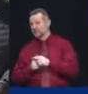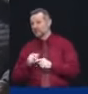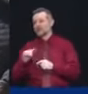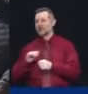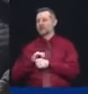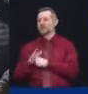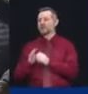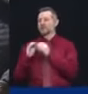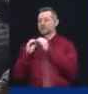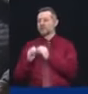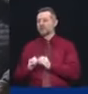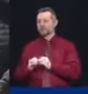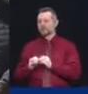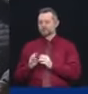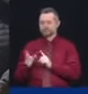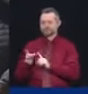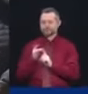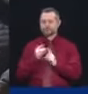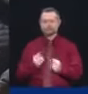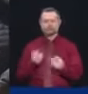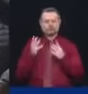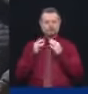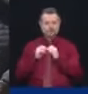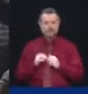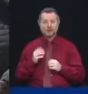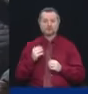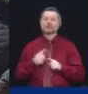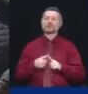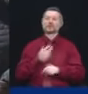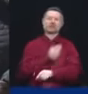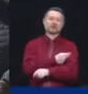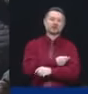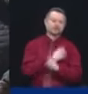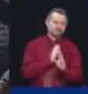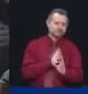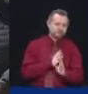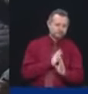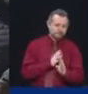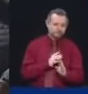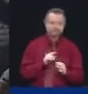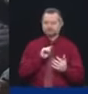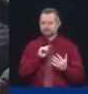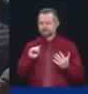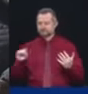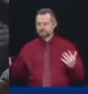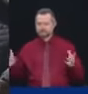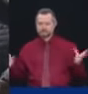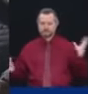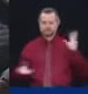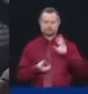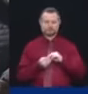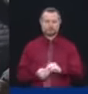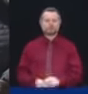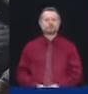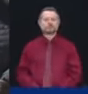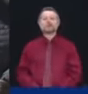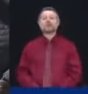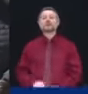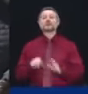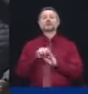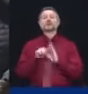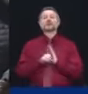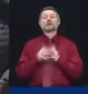COVID positivity and the vaccination progress for COVID. The statewide average